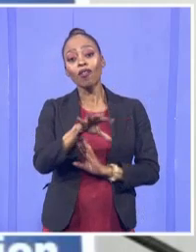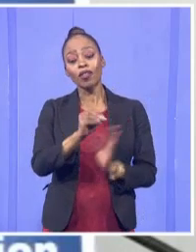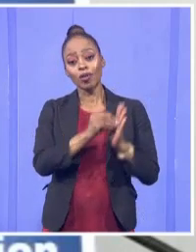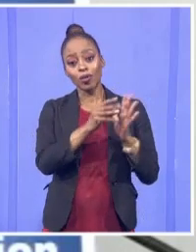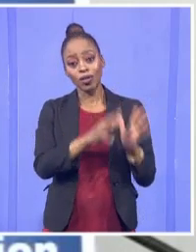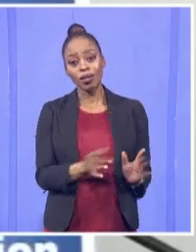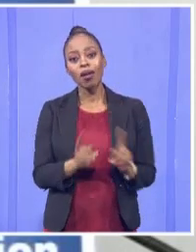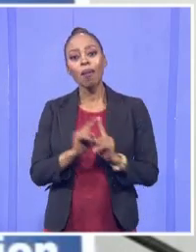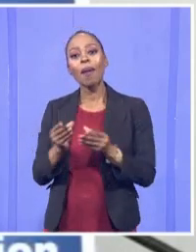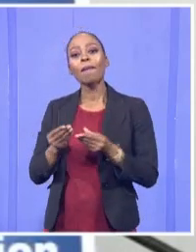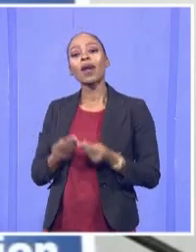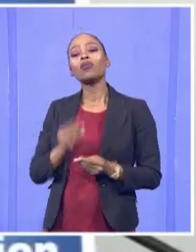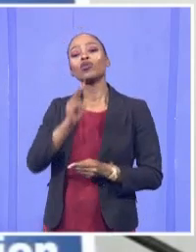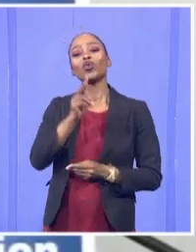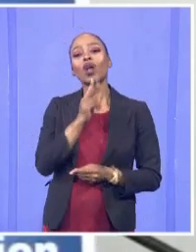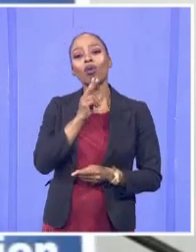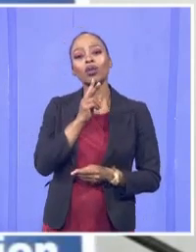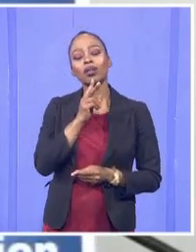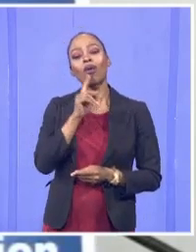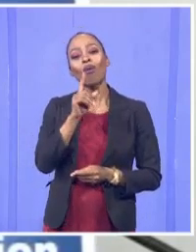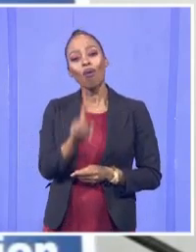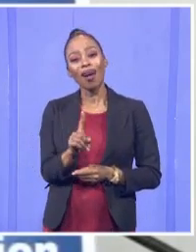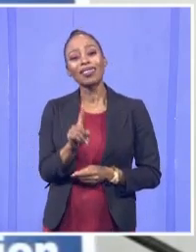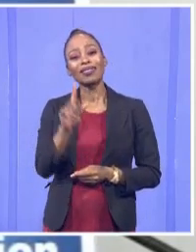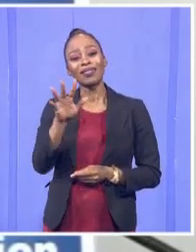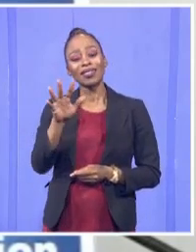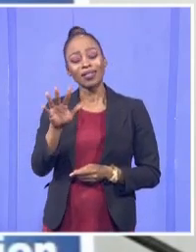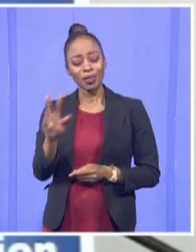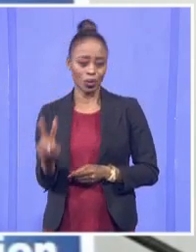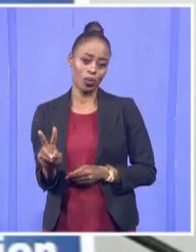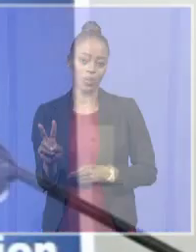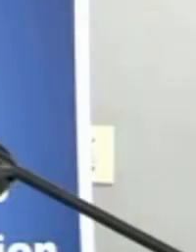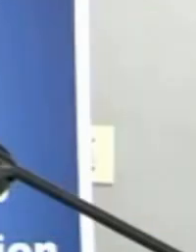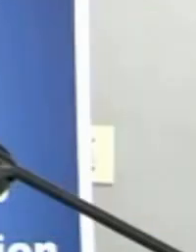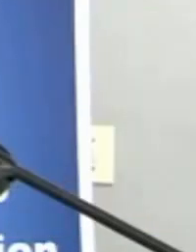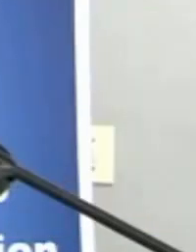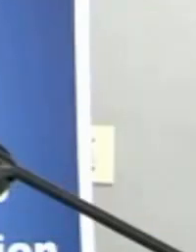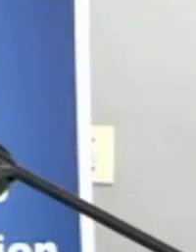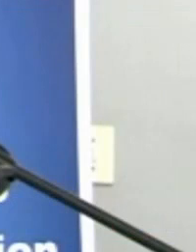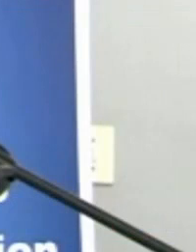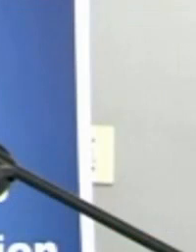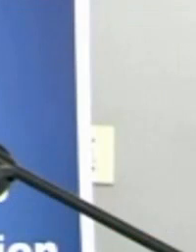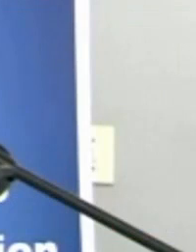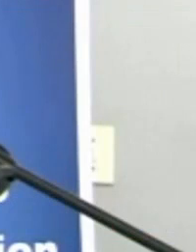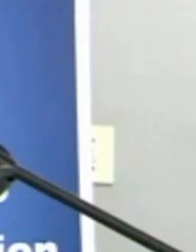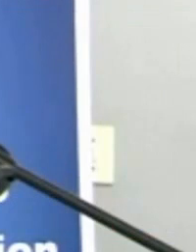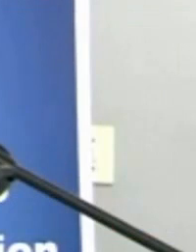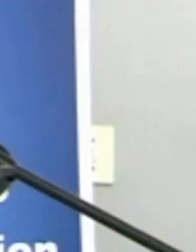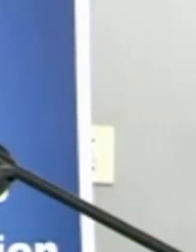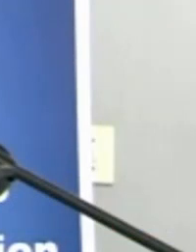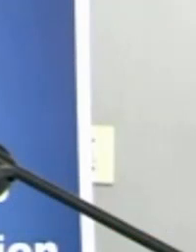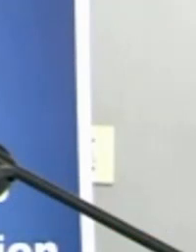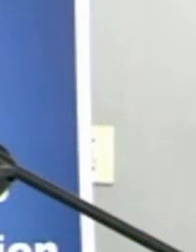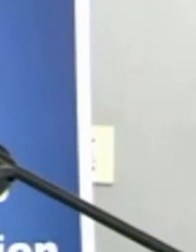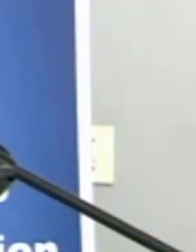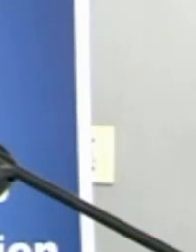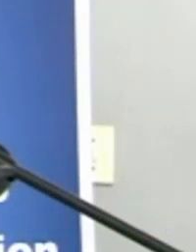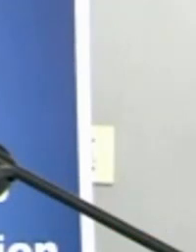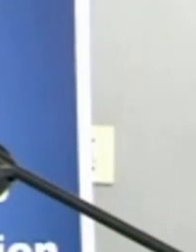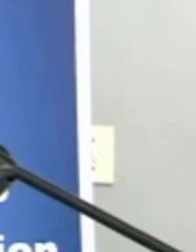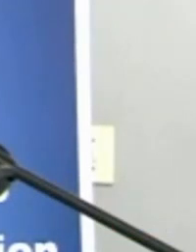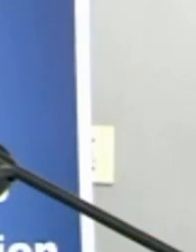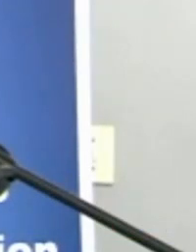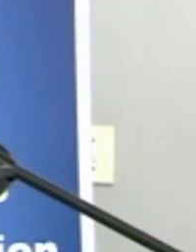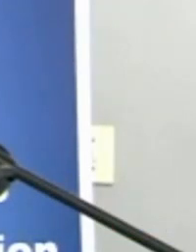They received 2,152. The most sought after township